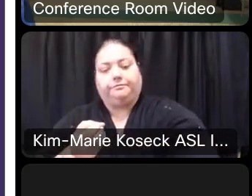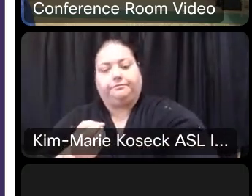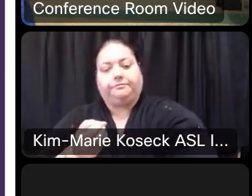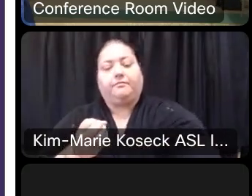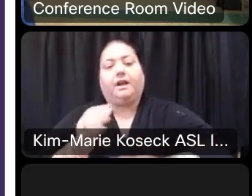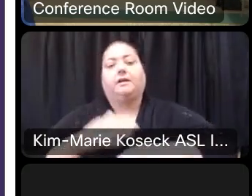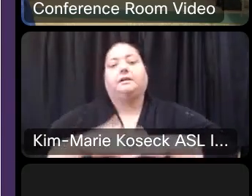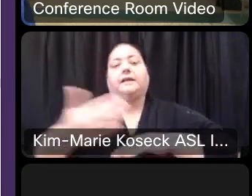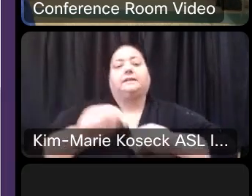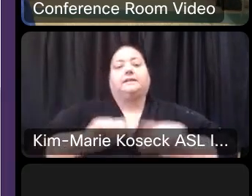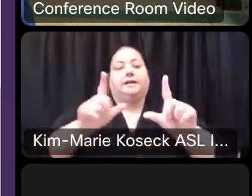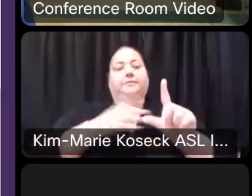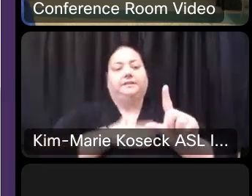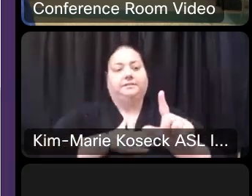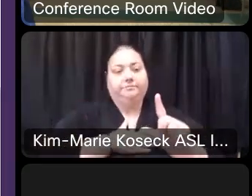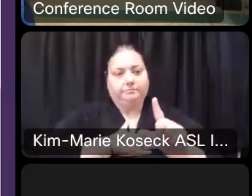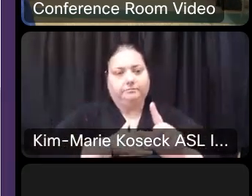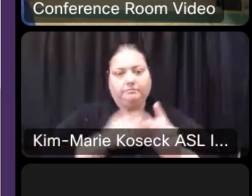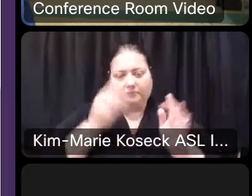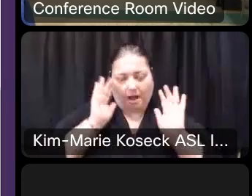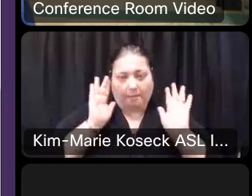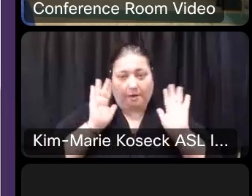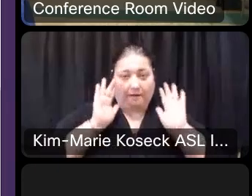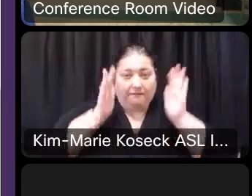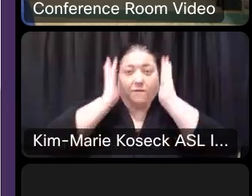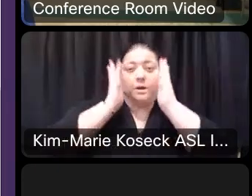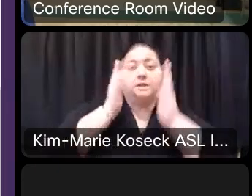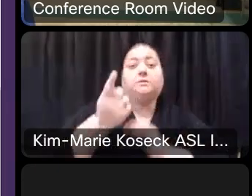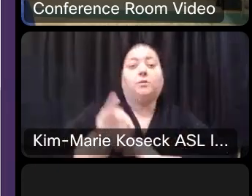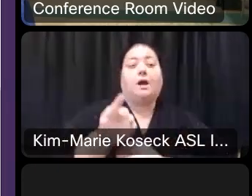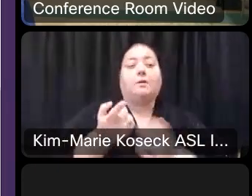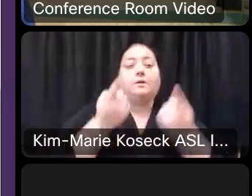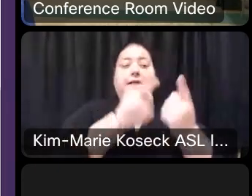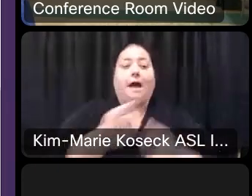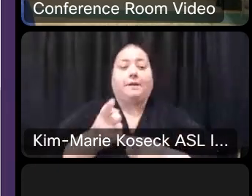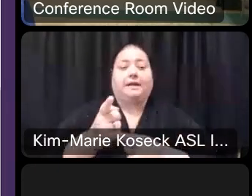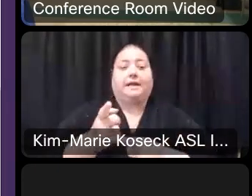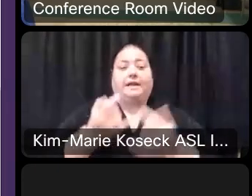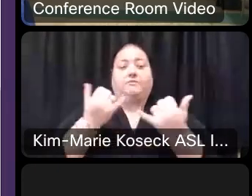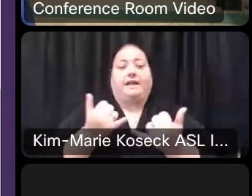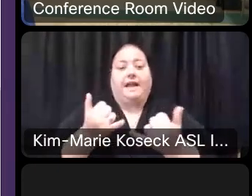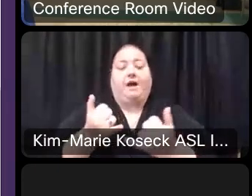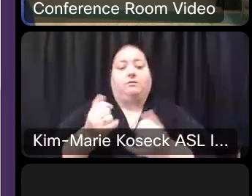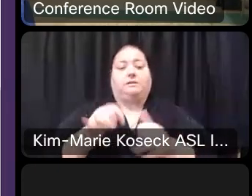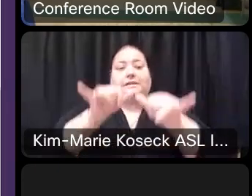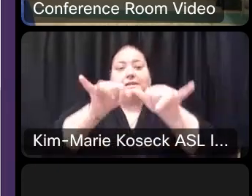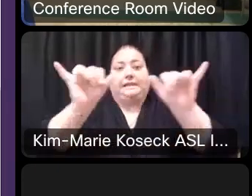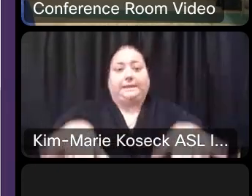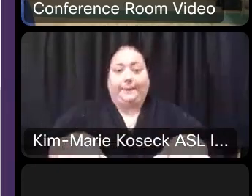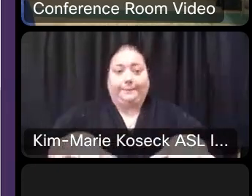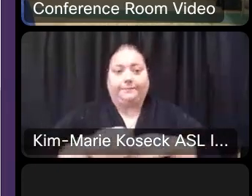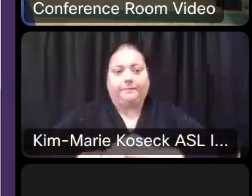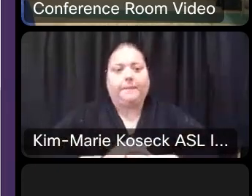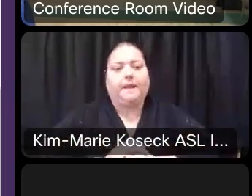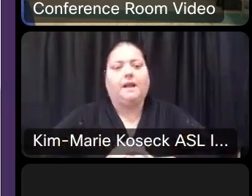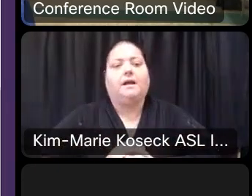Next slide. I'm going to focus on basically, what's happening within our existing system. So this